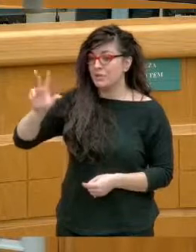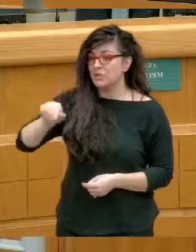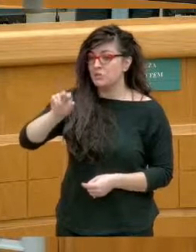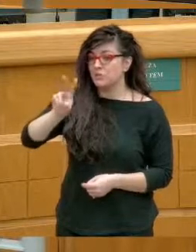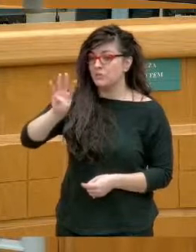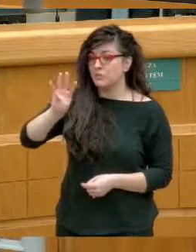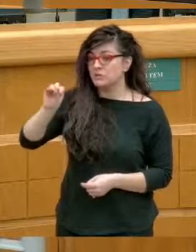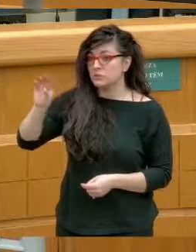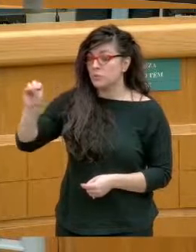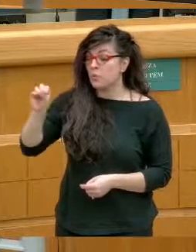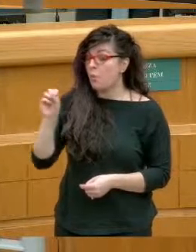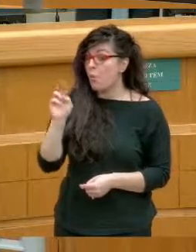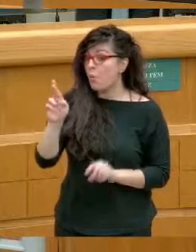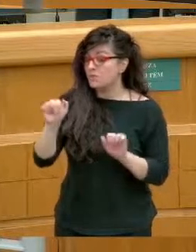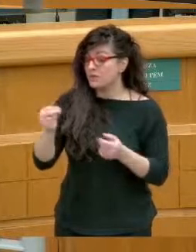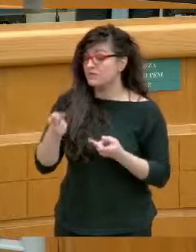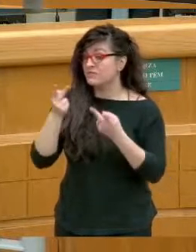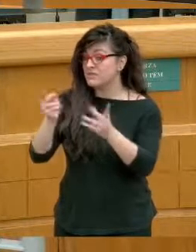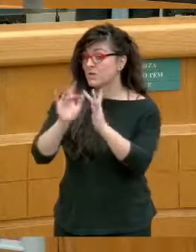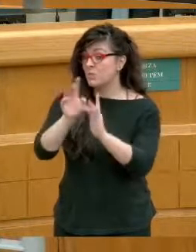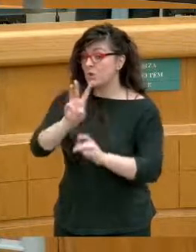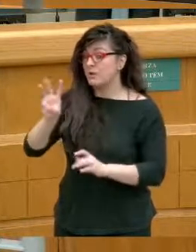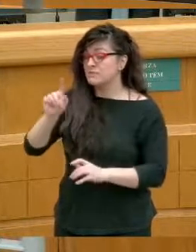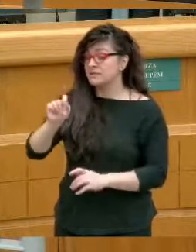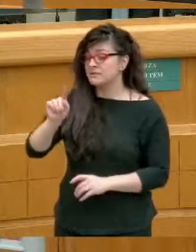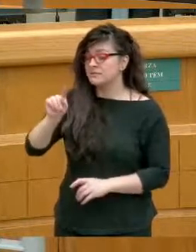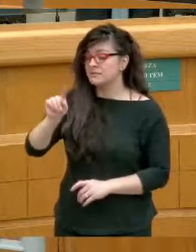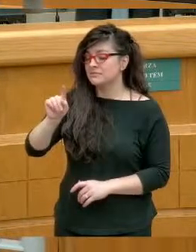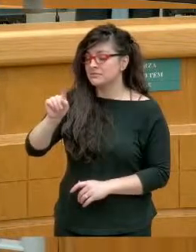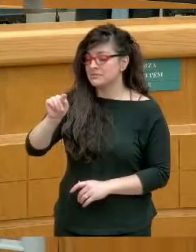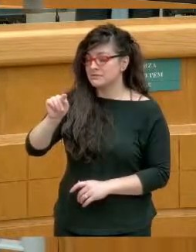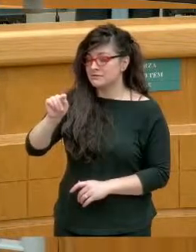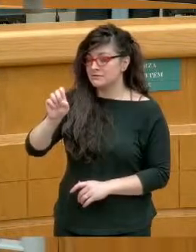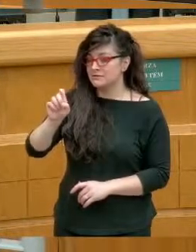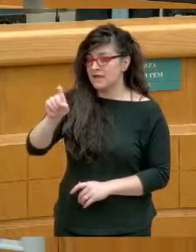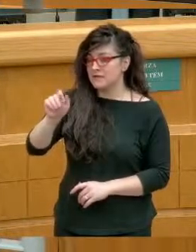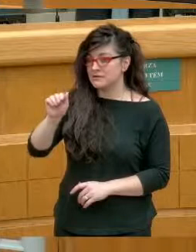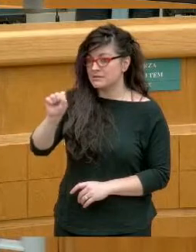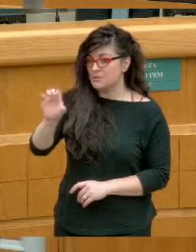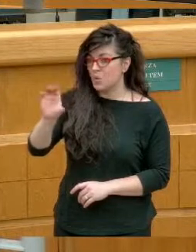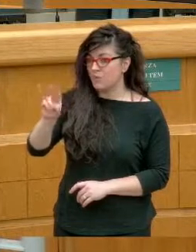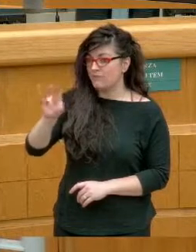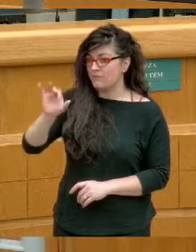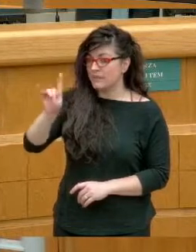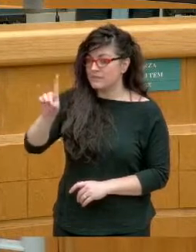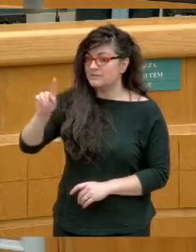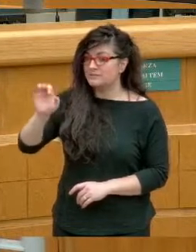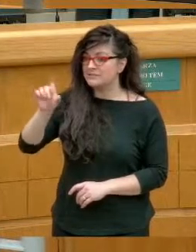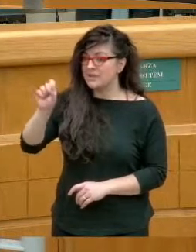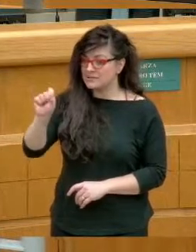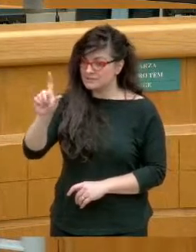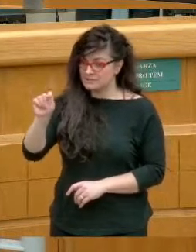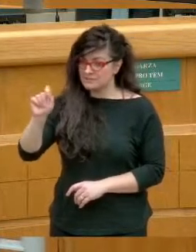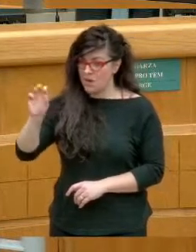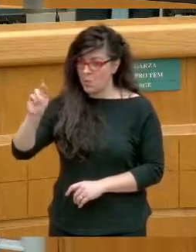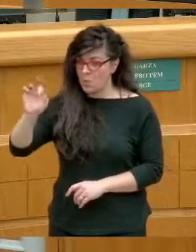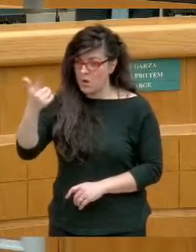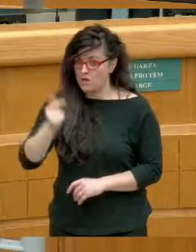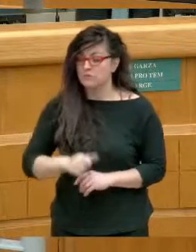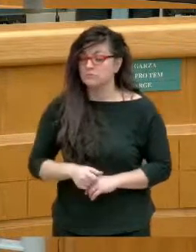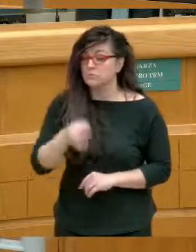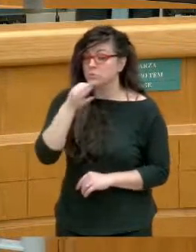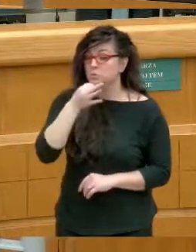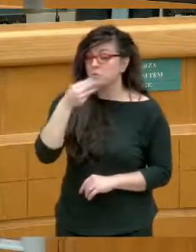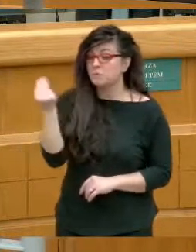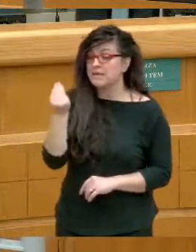512-883-2400, or you can look on the website at texascovidtest.org. This coming Monday, May 18th, other businesses